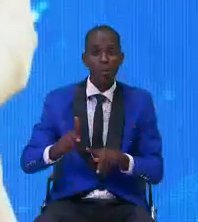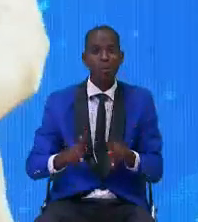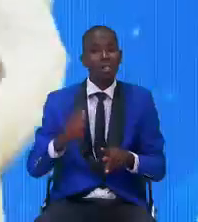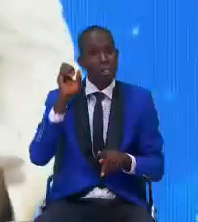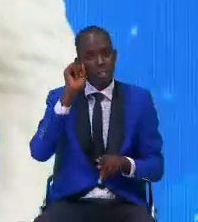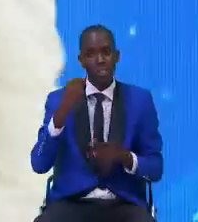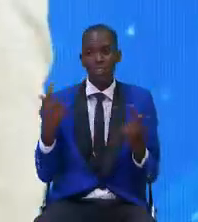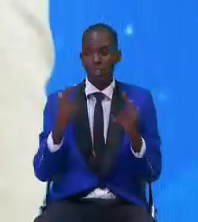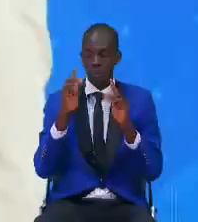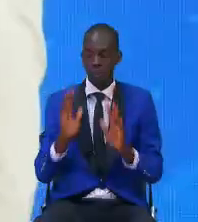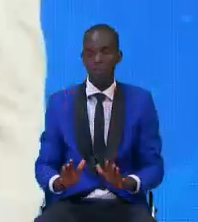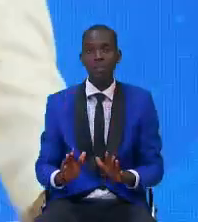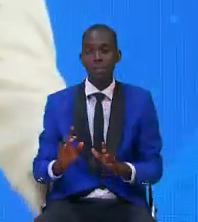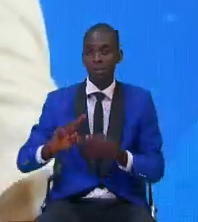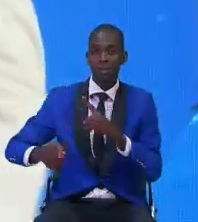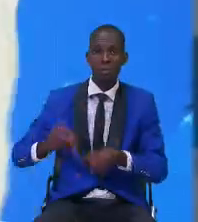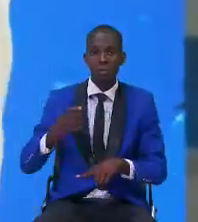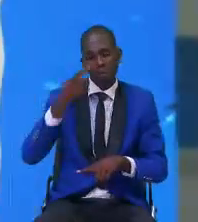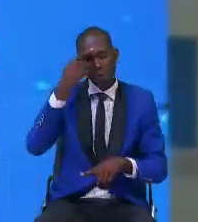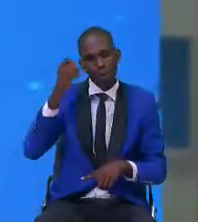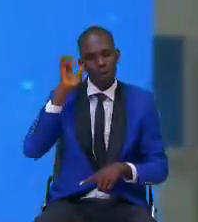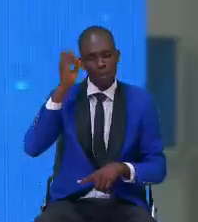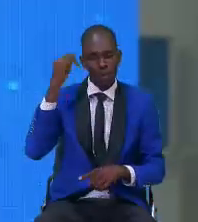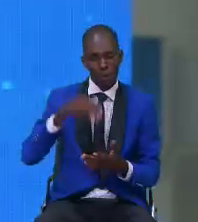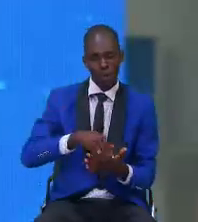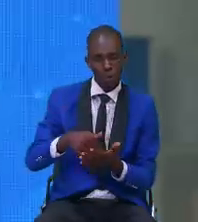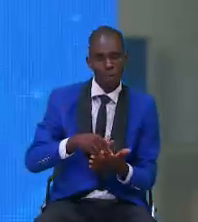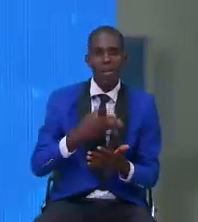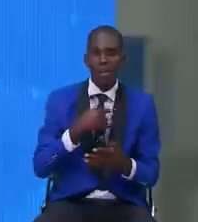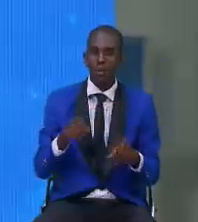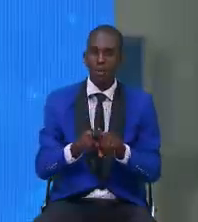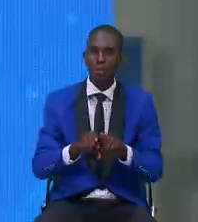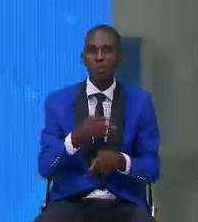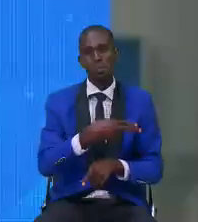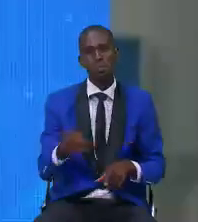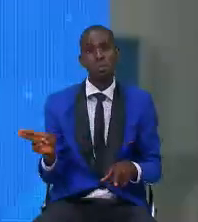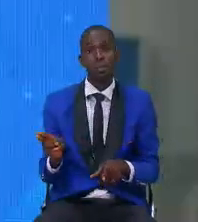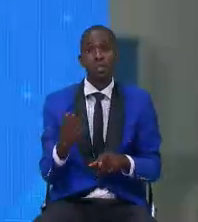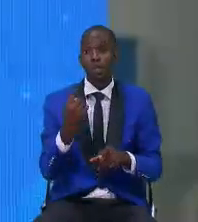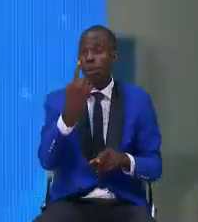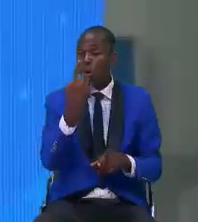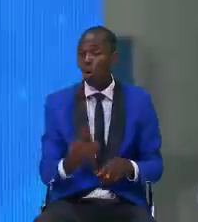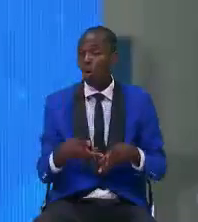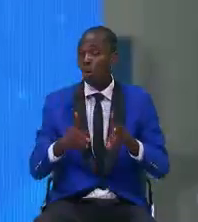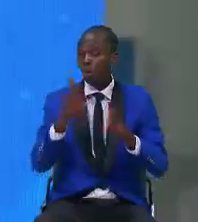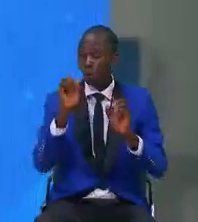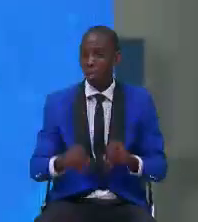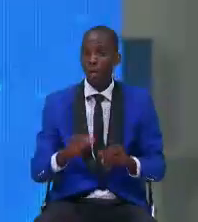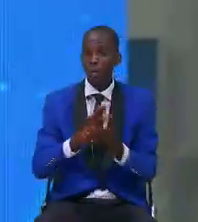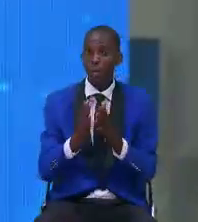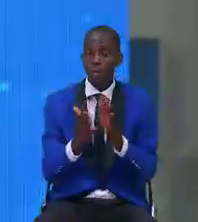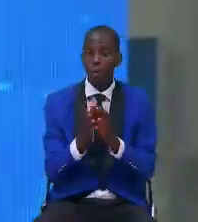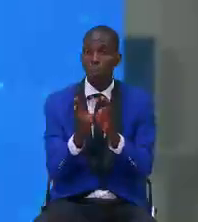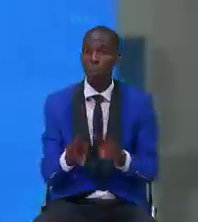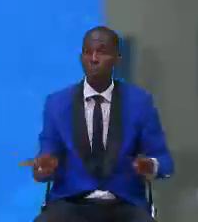couldn't save any of those people, his sin partners. But because he was weak, he was worthless. And the only